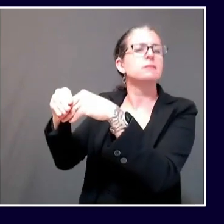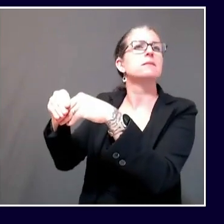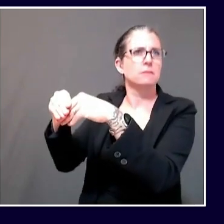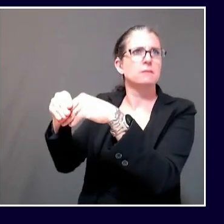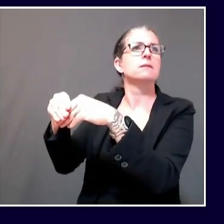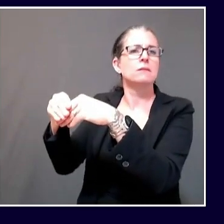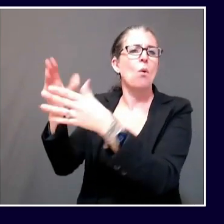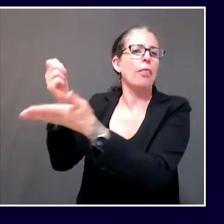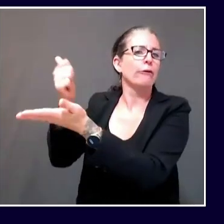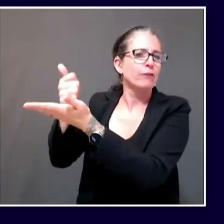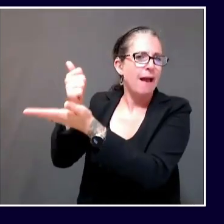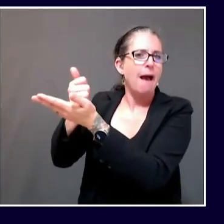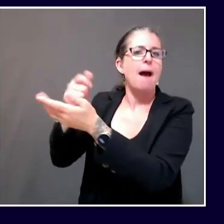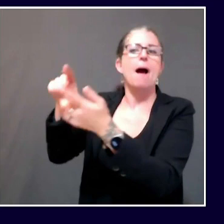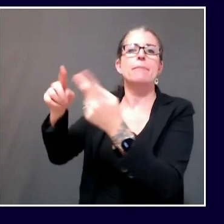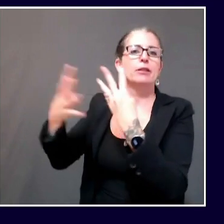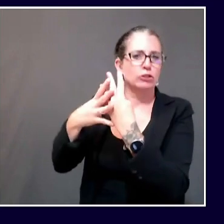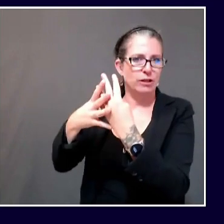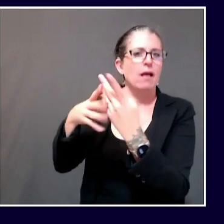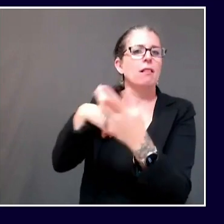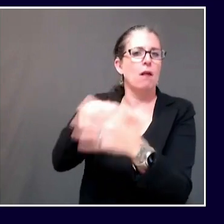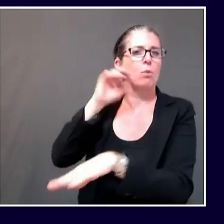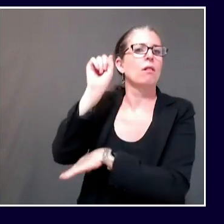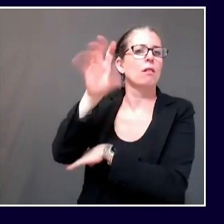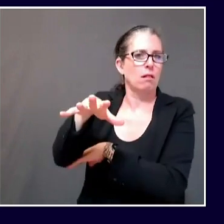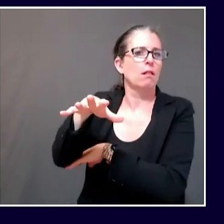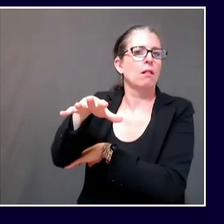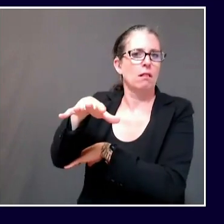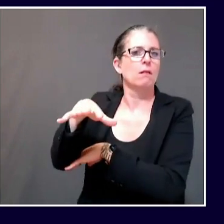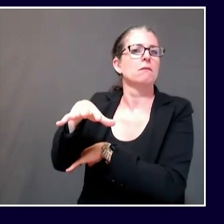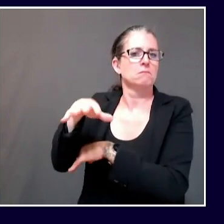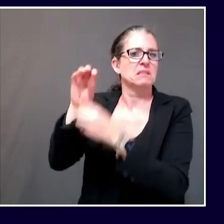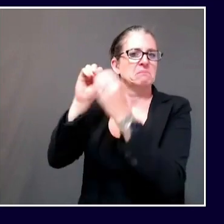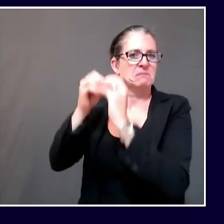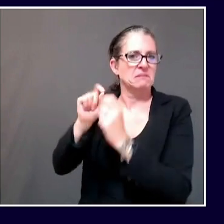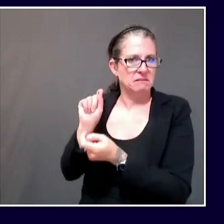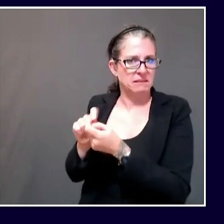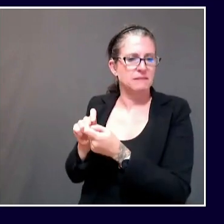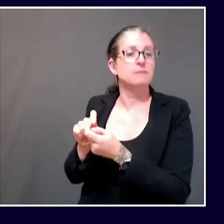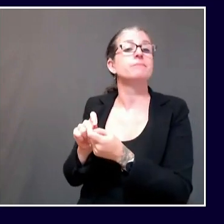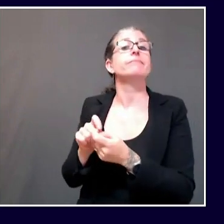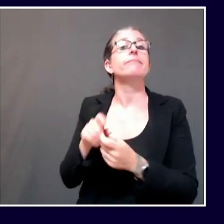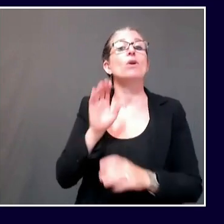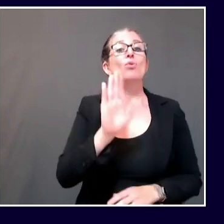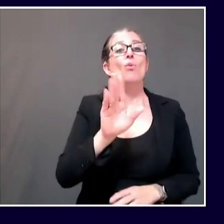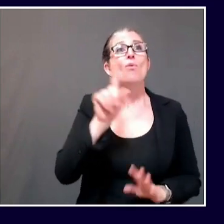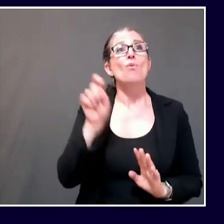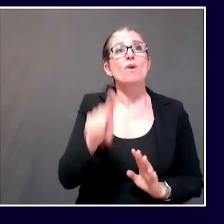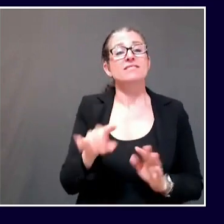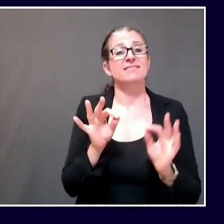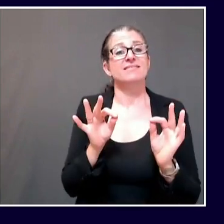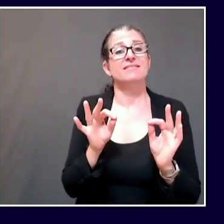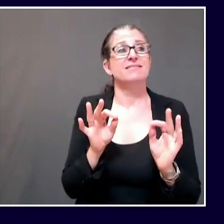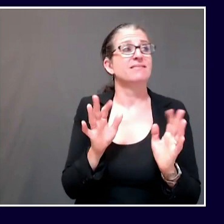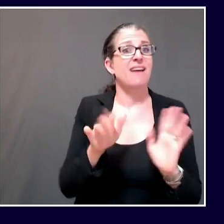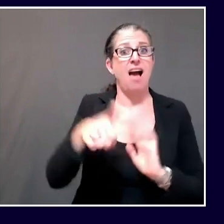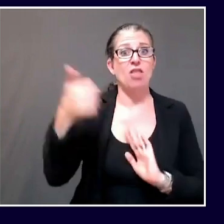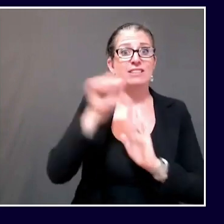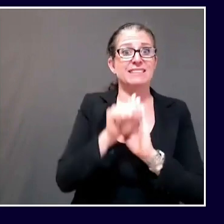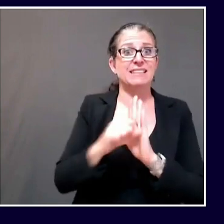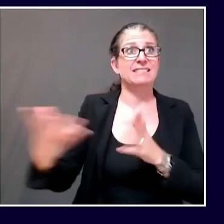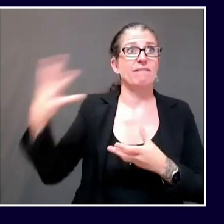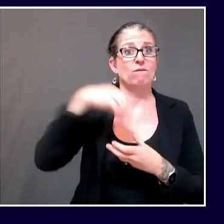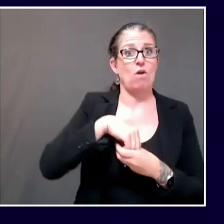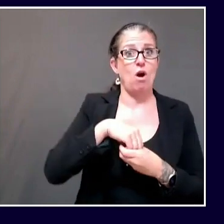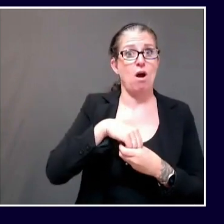it's with the York County Jail. We'll get you the number of that. With respect to other states, what we've actually seen in